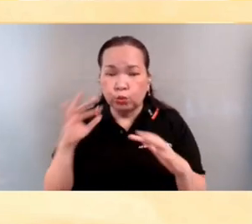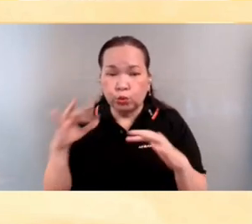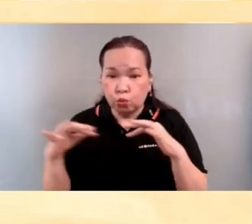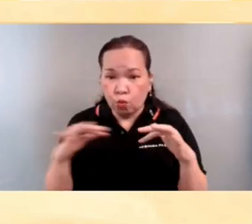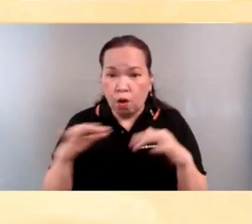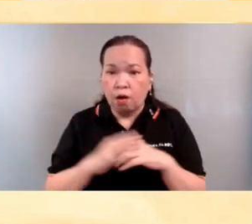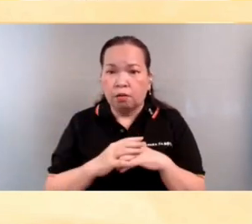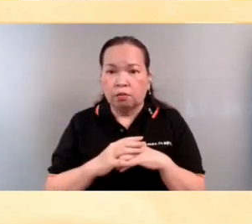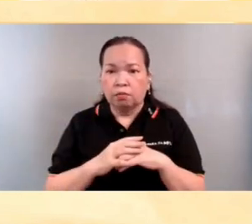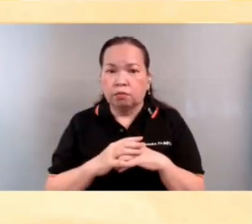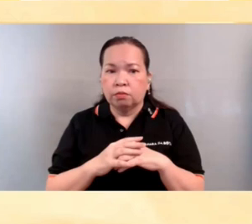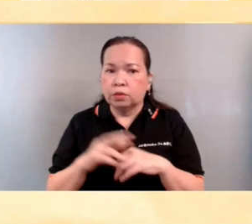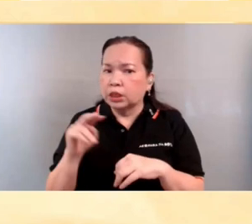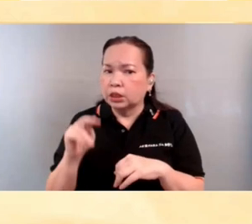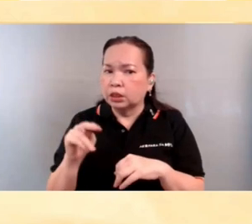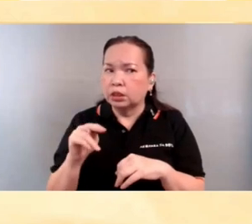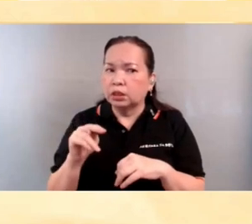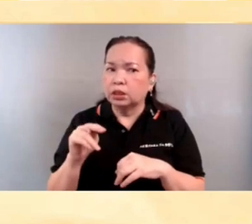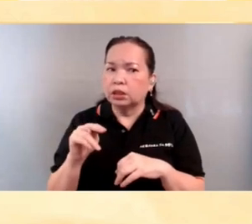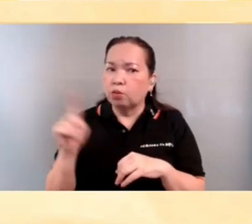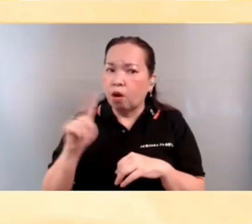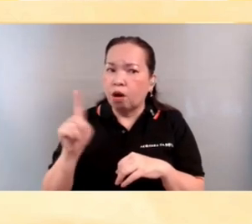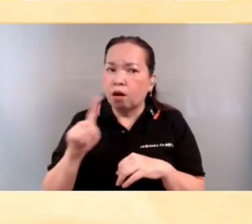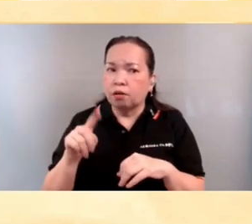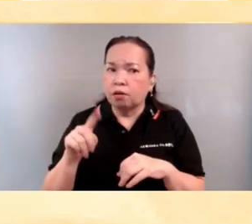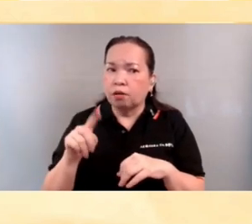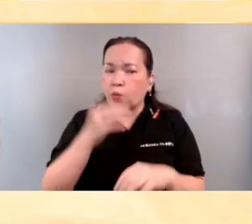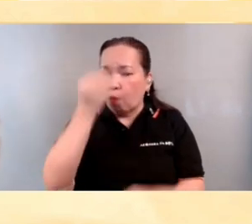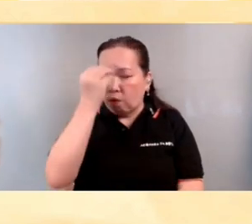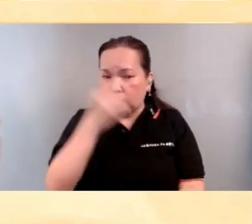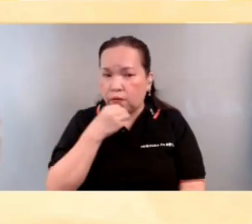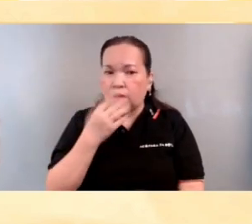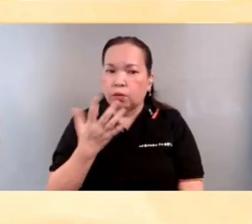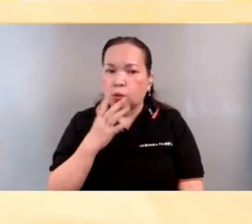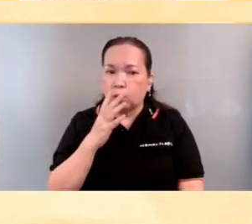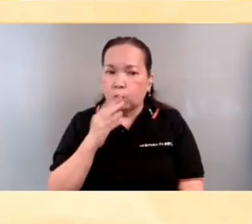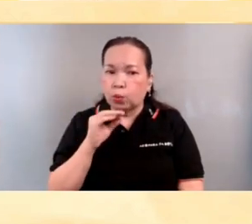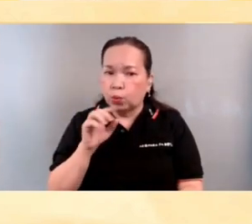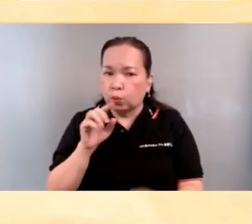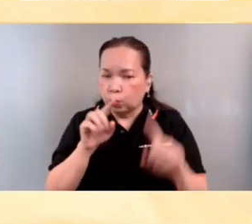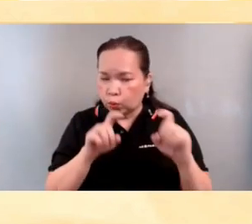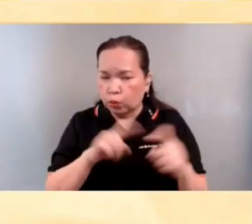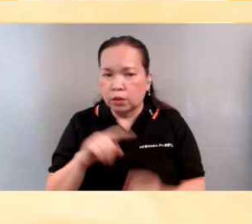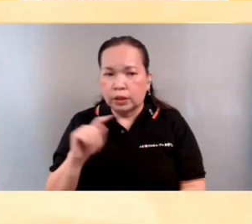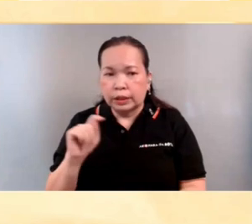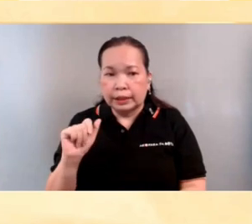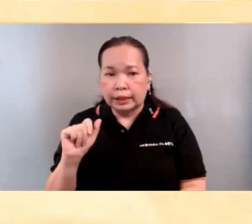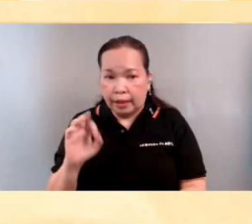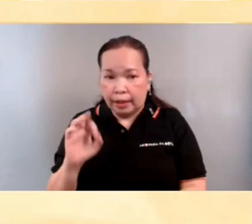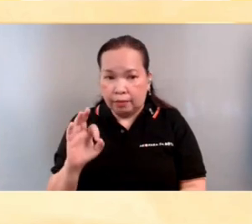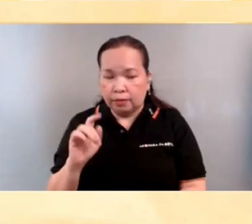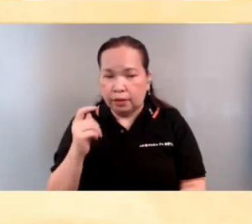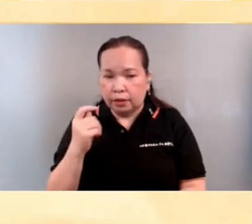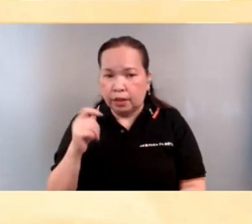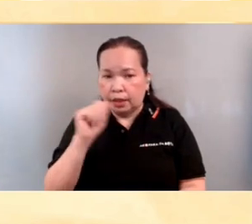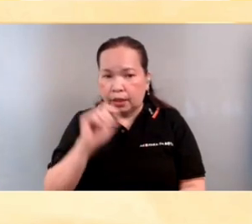in Muslim Mindanao that was conducted in 2020 by the Asia Foundation, and based also on the accomplishment report of the